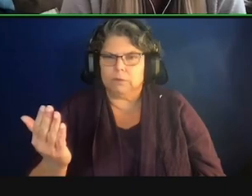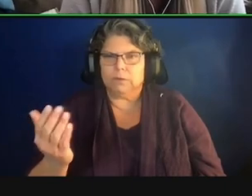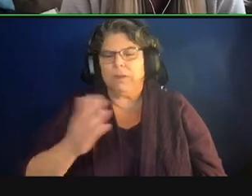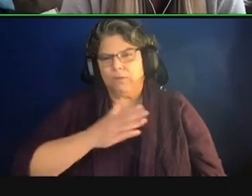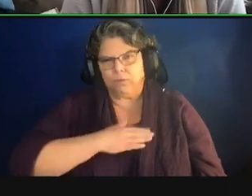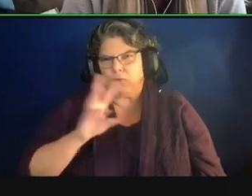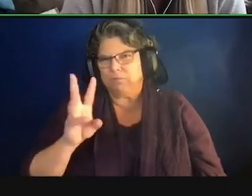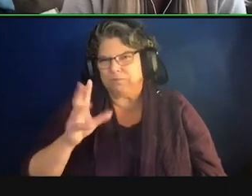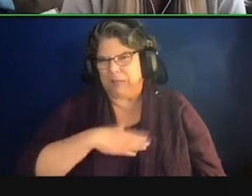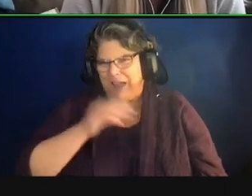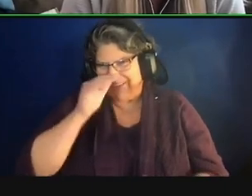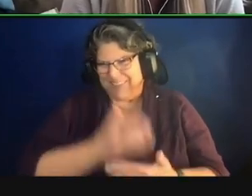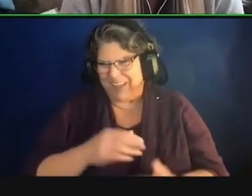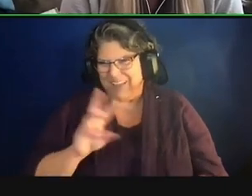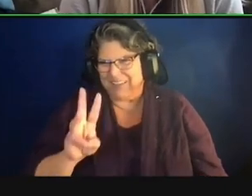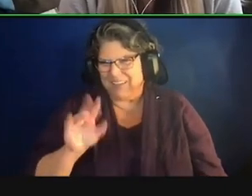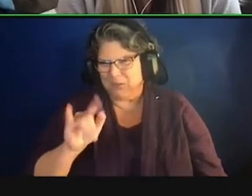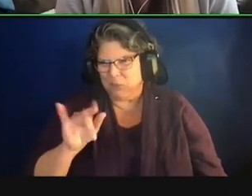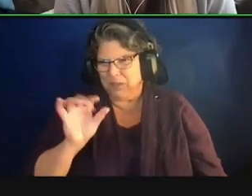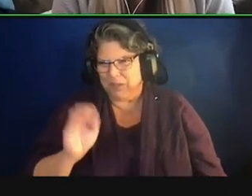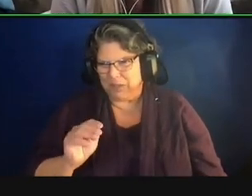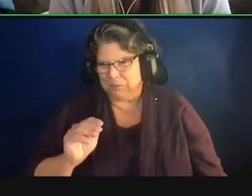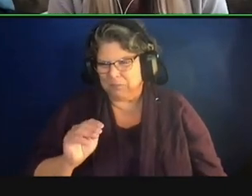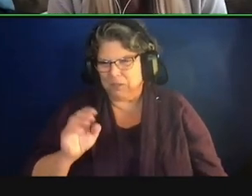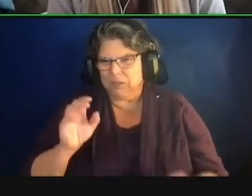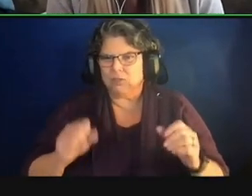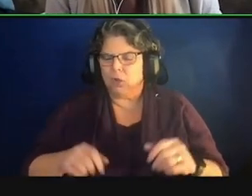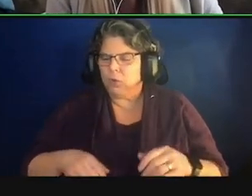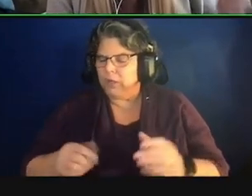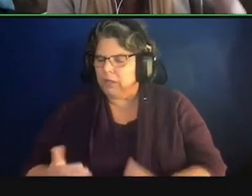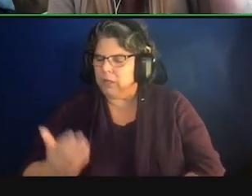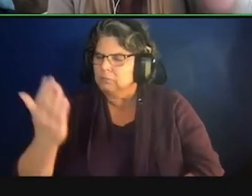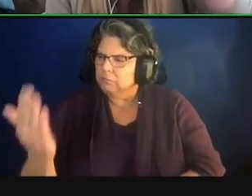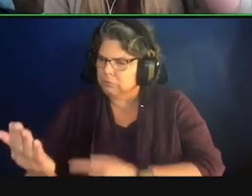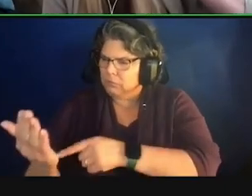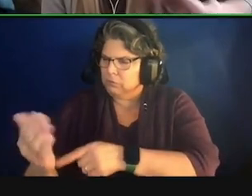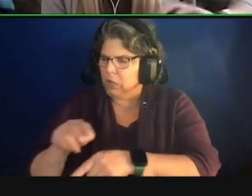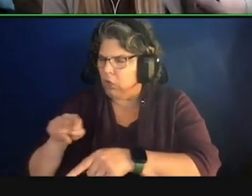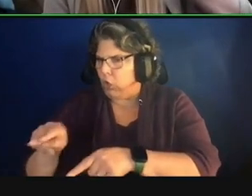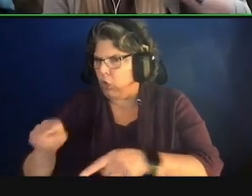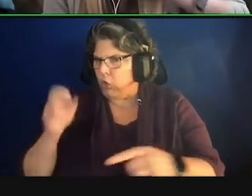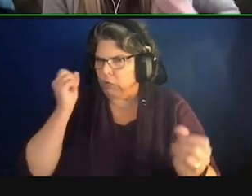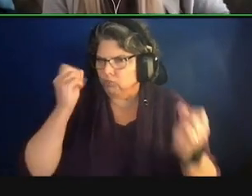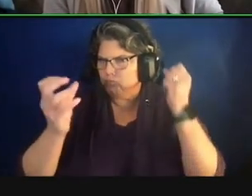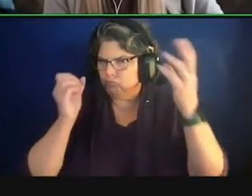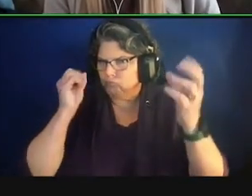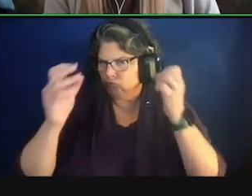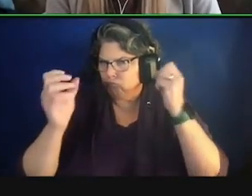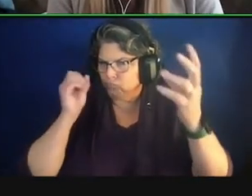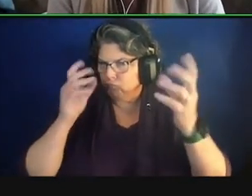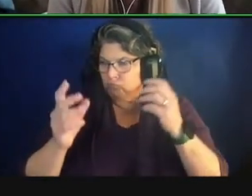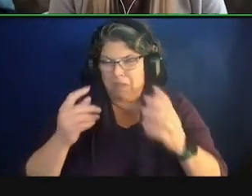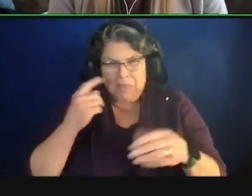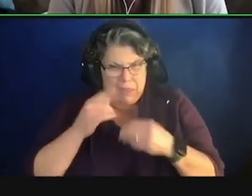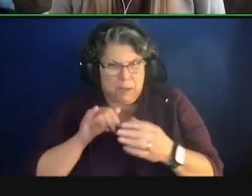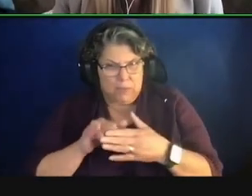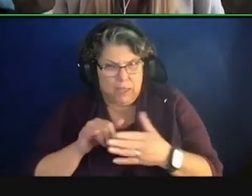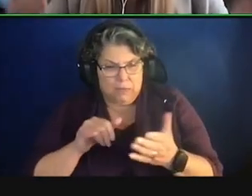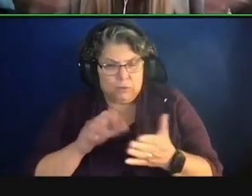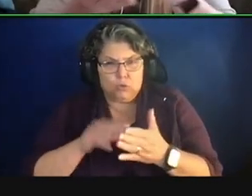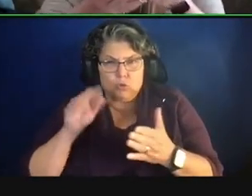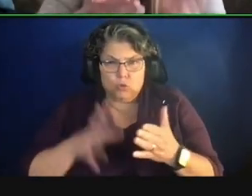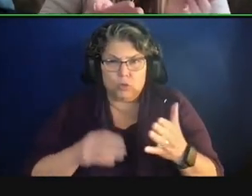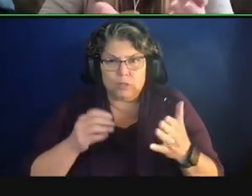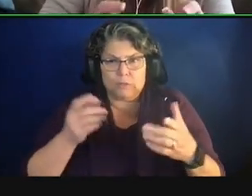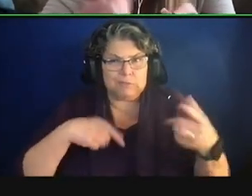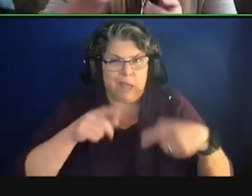son, so that he can sign books hands-free. So if you think about it, a student who's signing